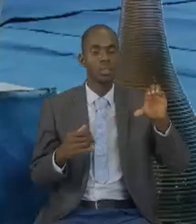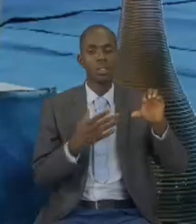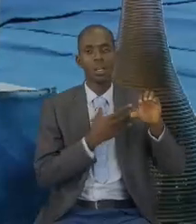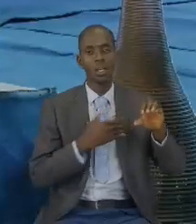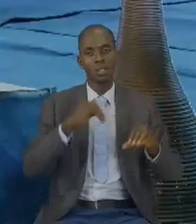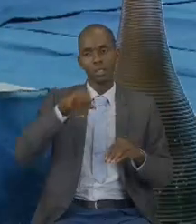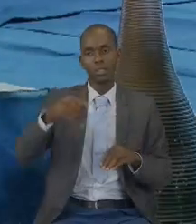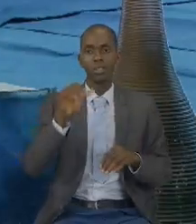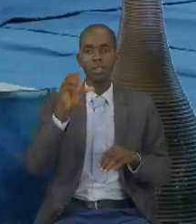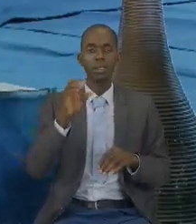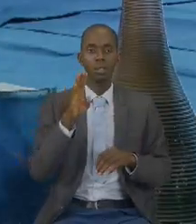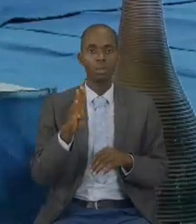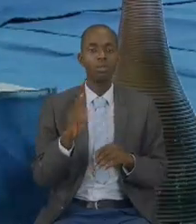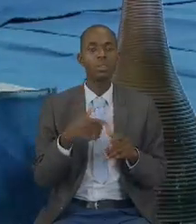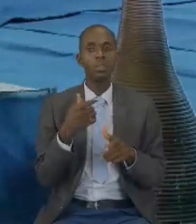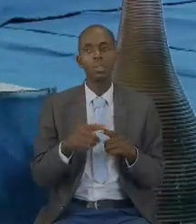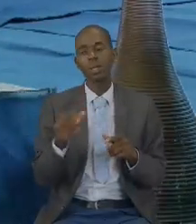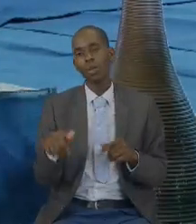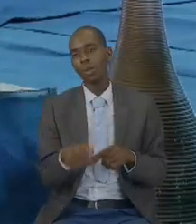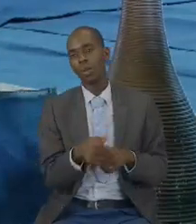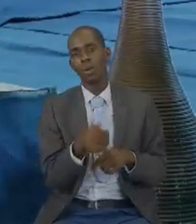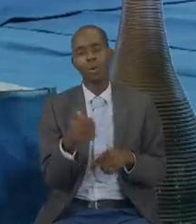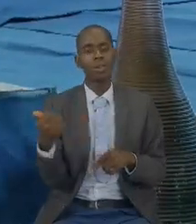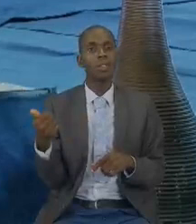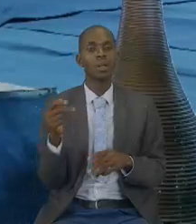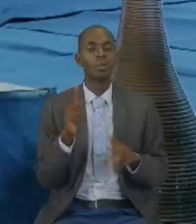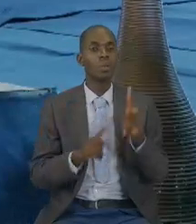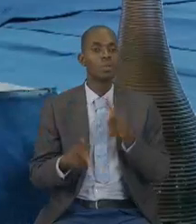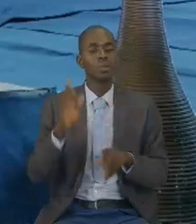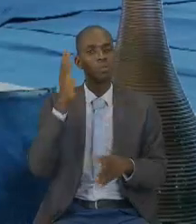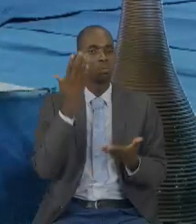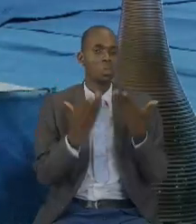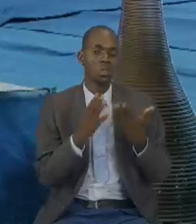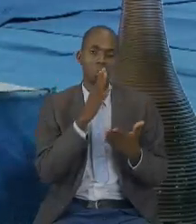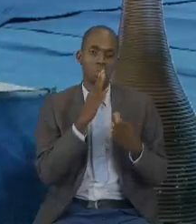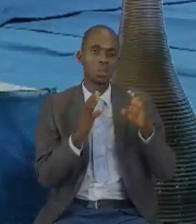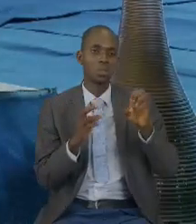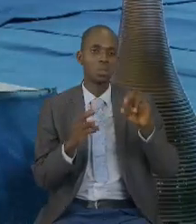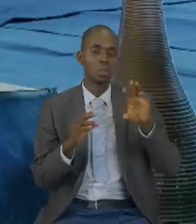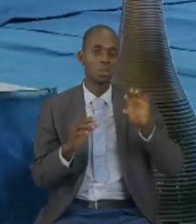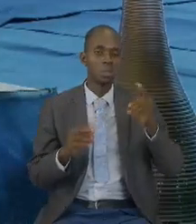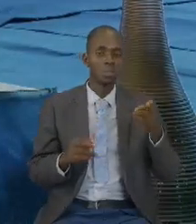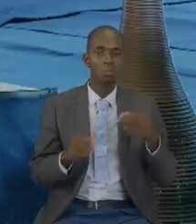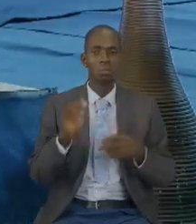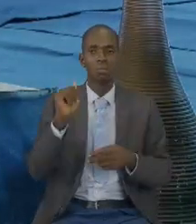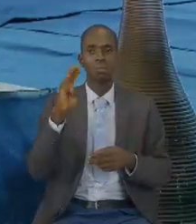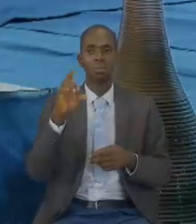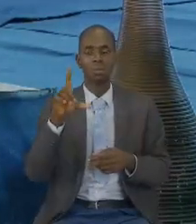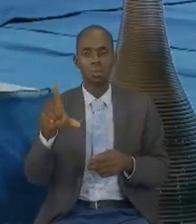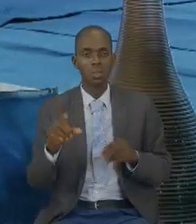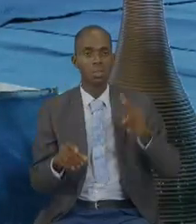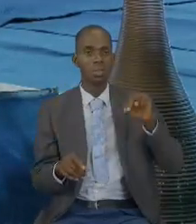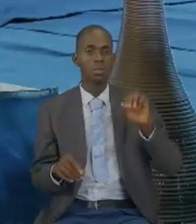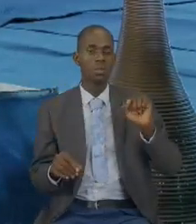and then the rest of the people will be Enoch and Abel and Noah and